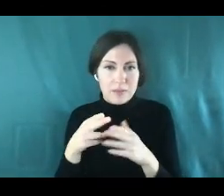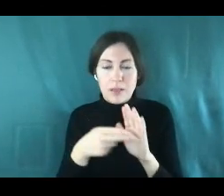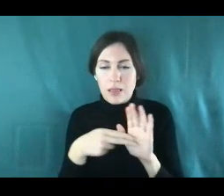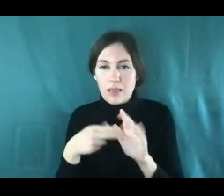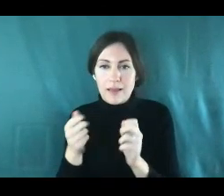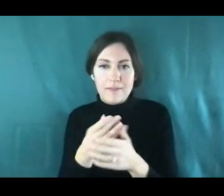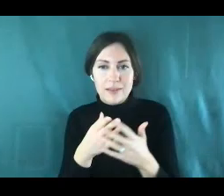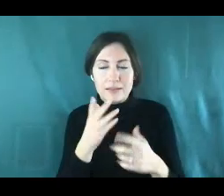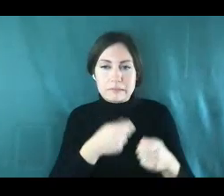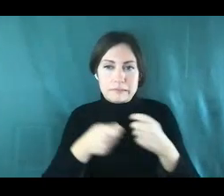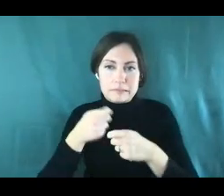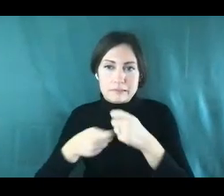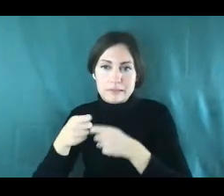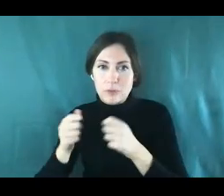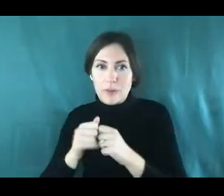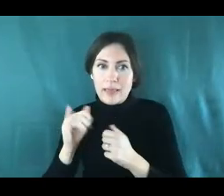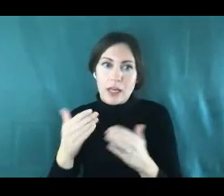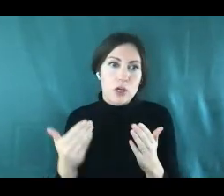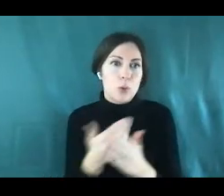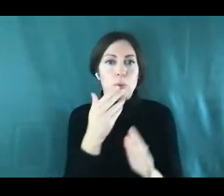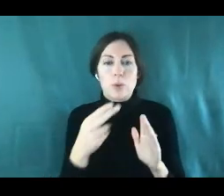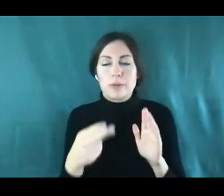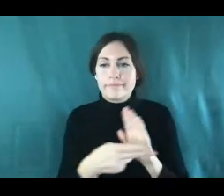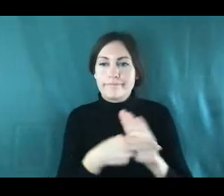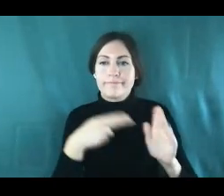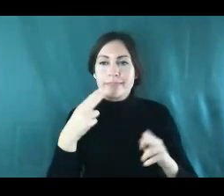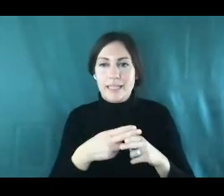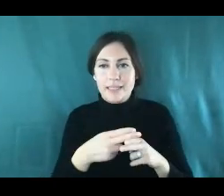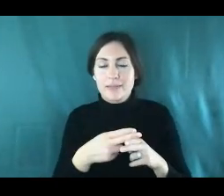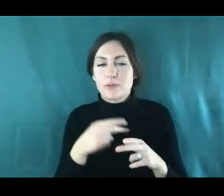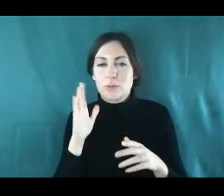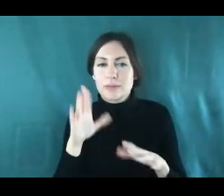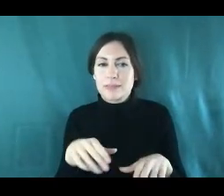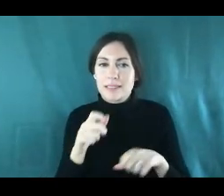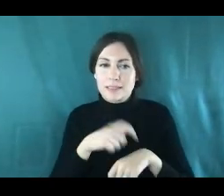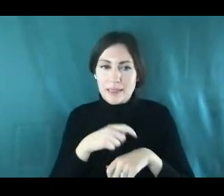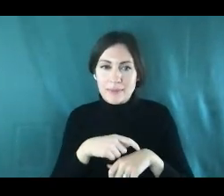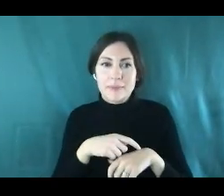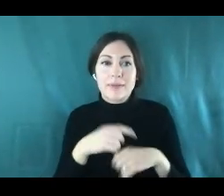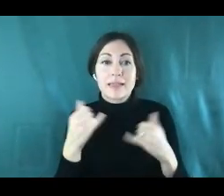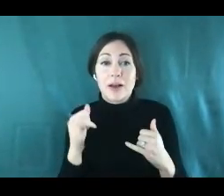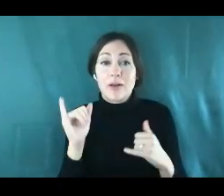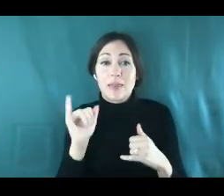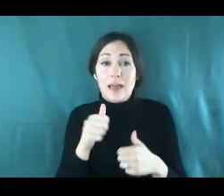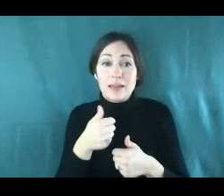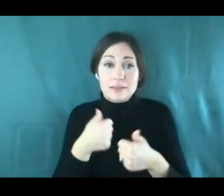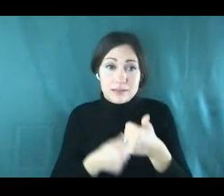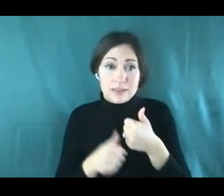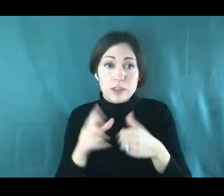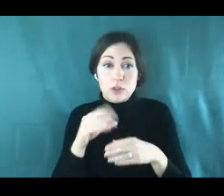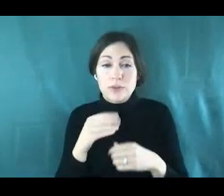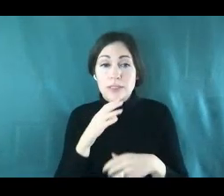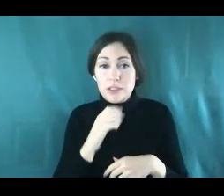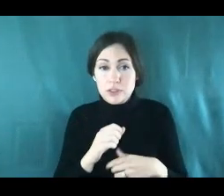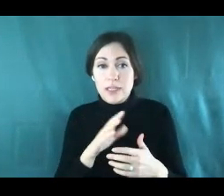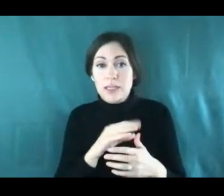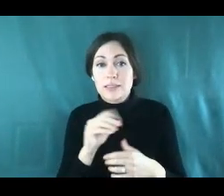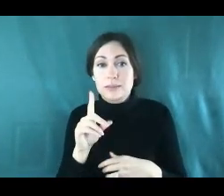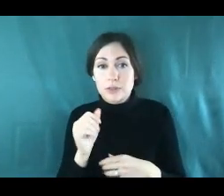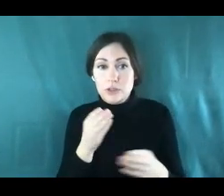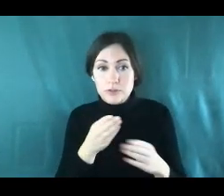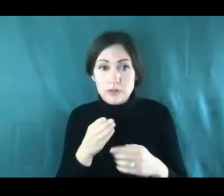take a while. The agency now includes Aging and Disability Services, Child and Family Services, Public